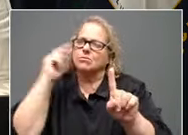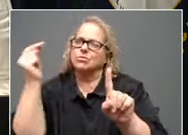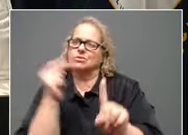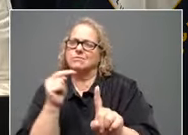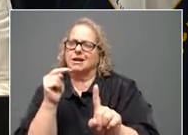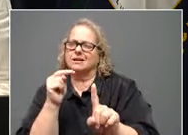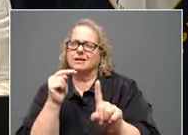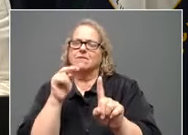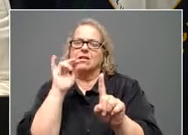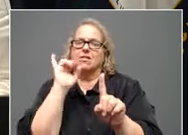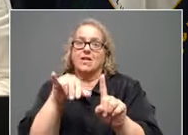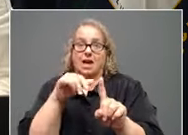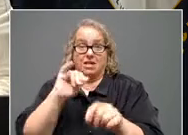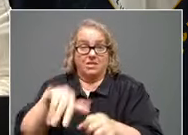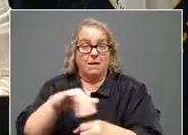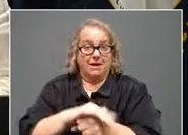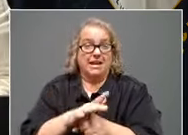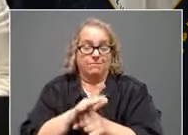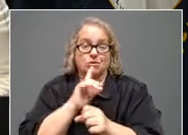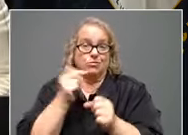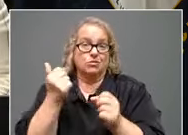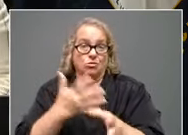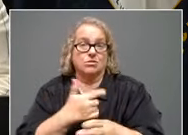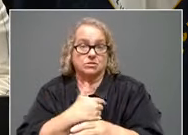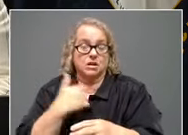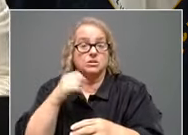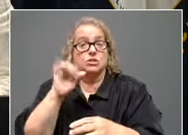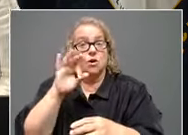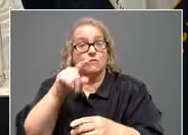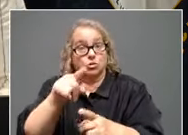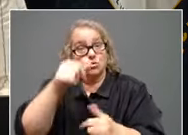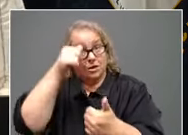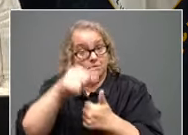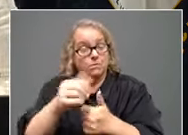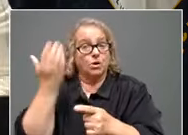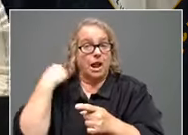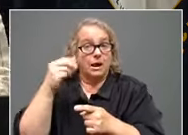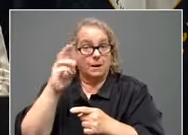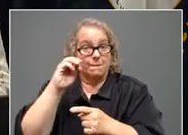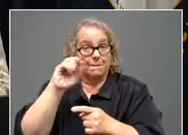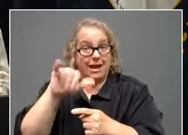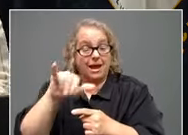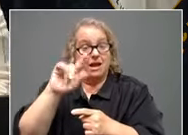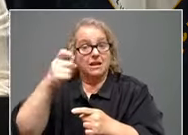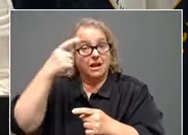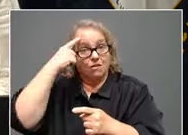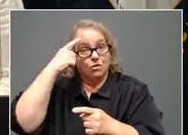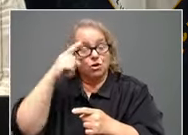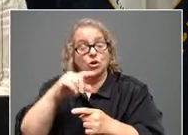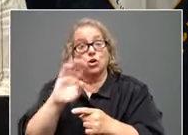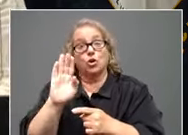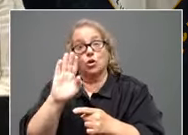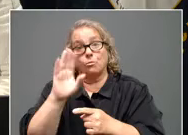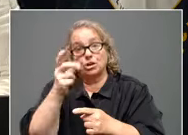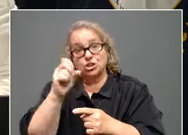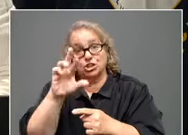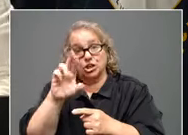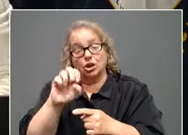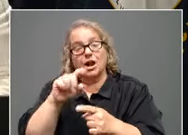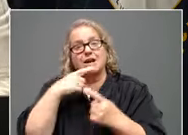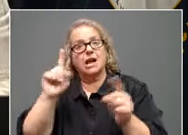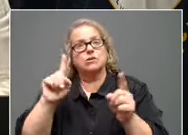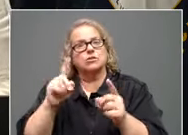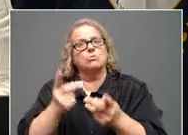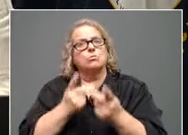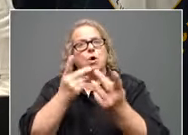that this pandemic has given us. And if you recall, back in May, Governor Beshear announced our proposed budget for Kentucky's